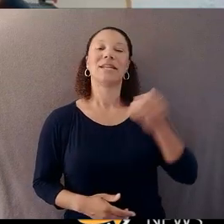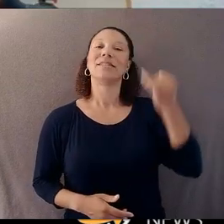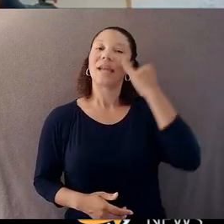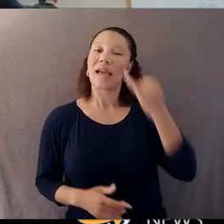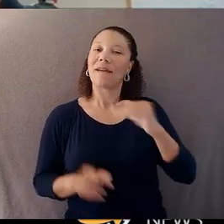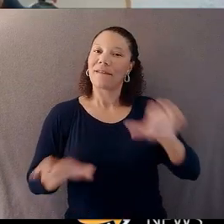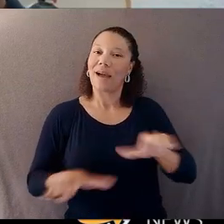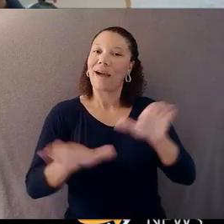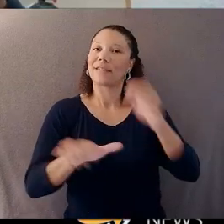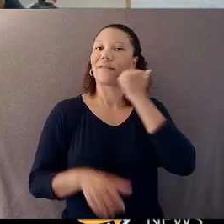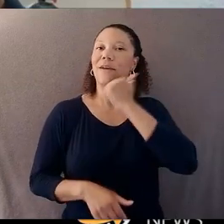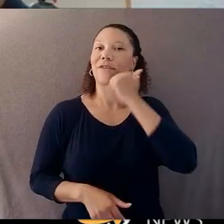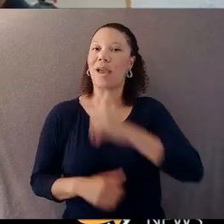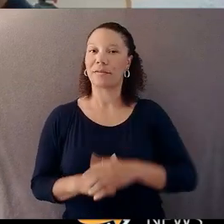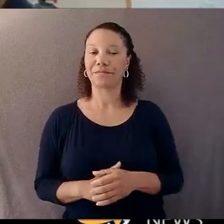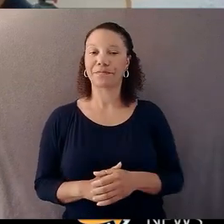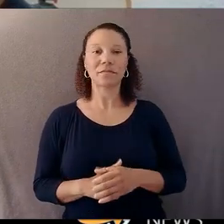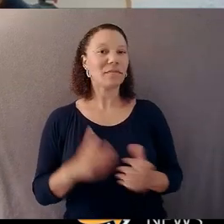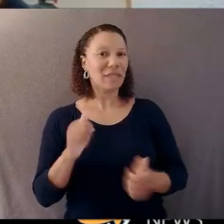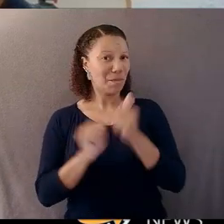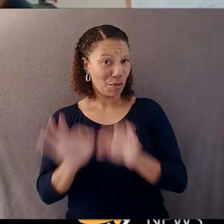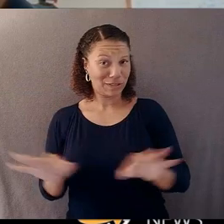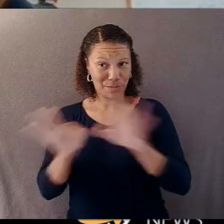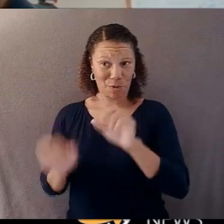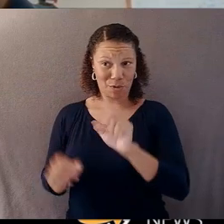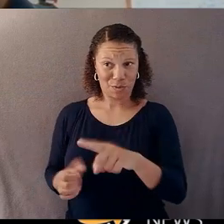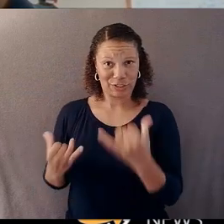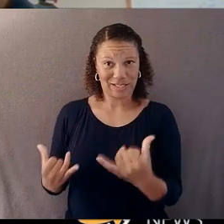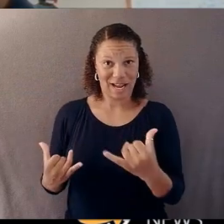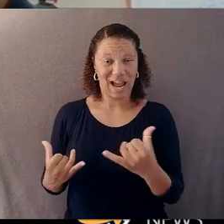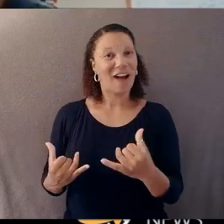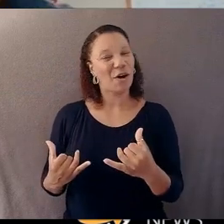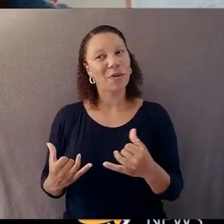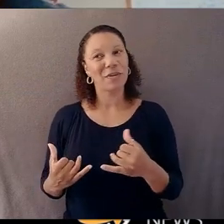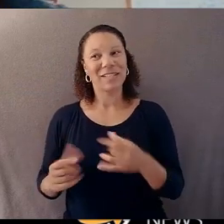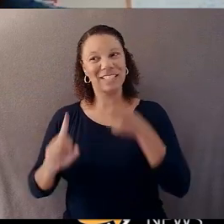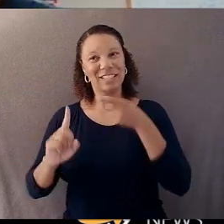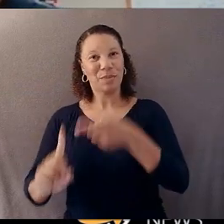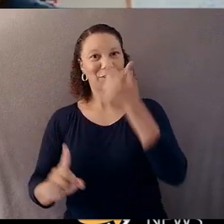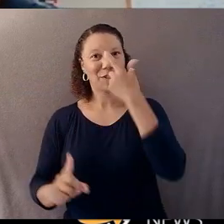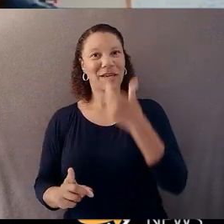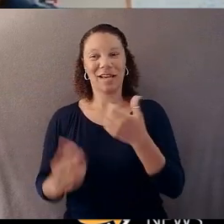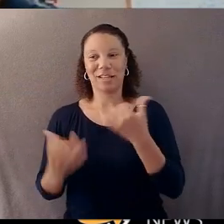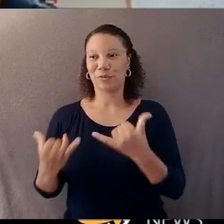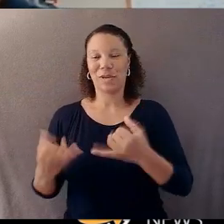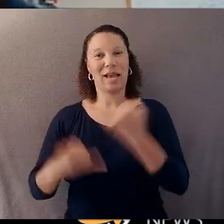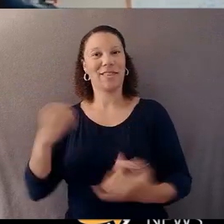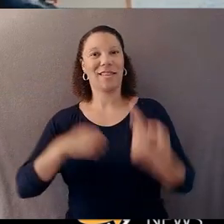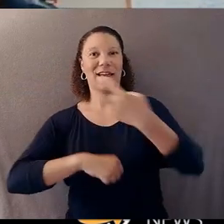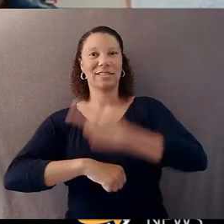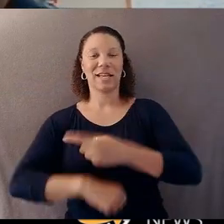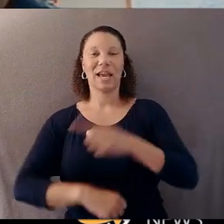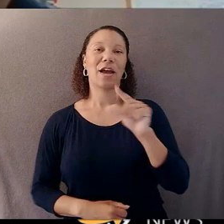is the most important question that I'm about to ask you, especially since today's officially the last day of